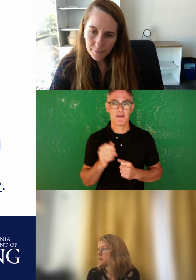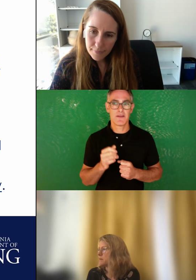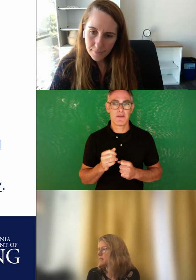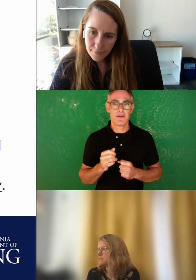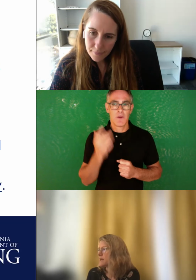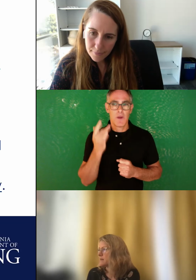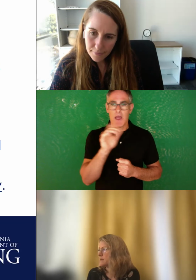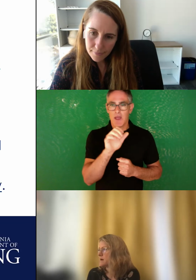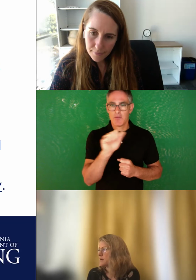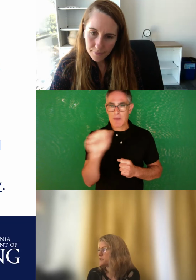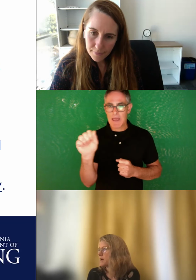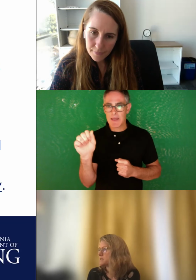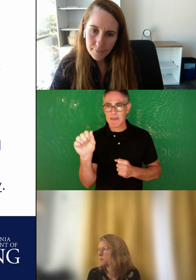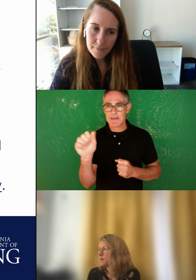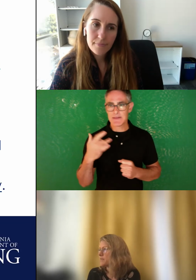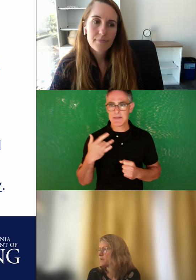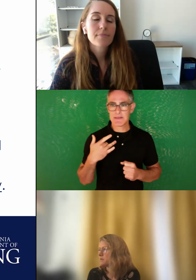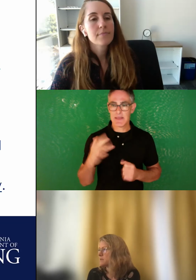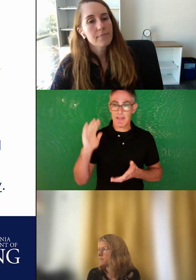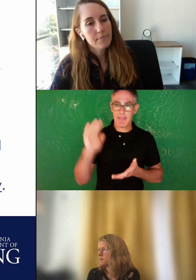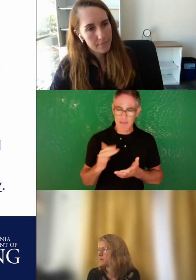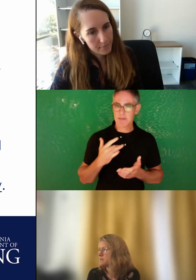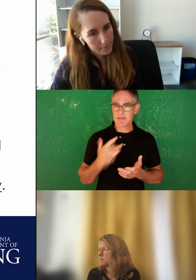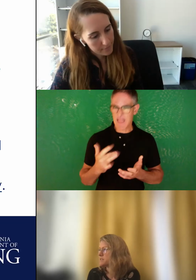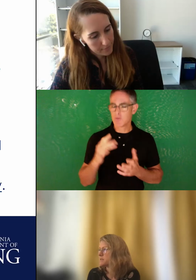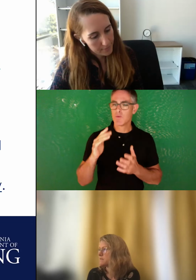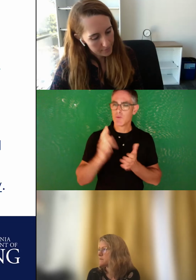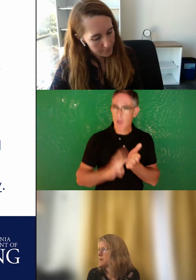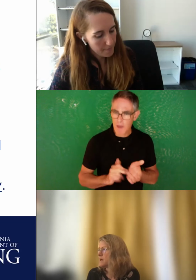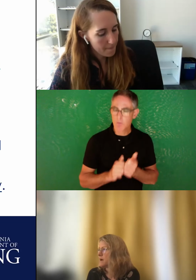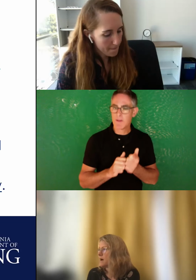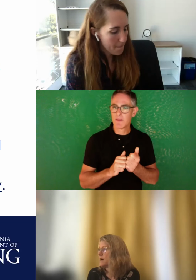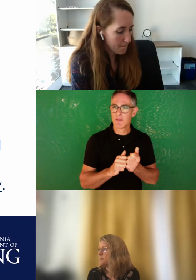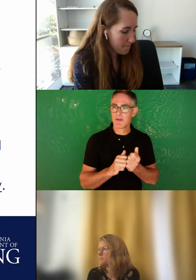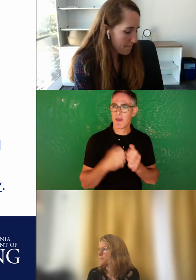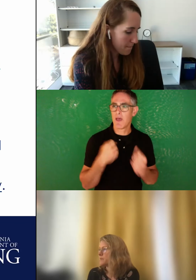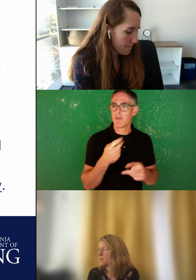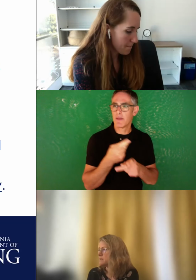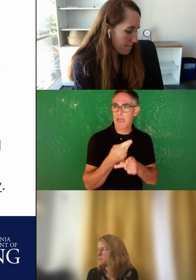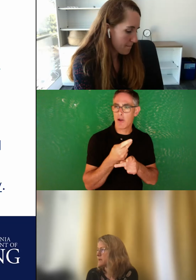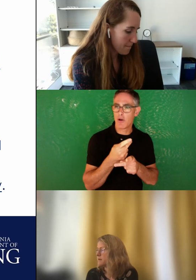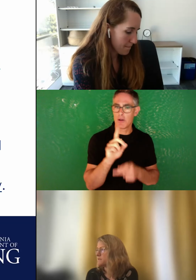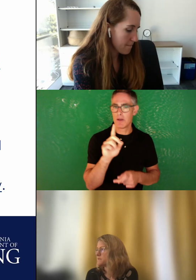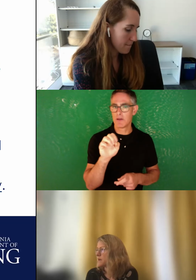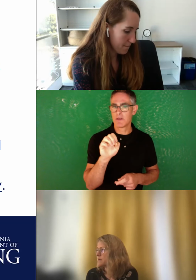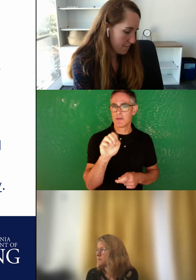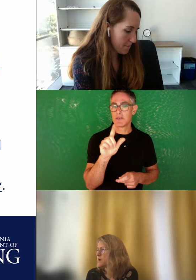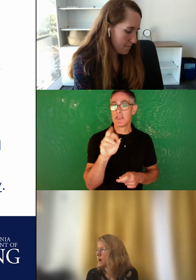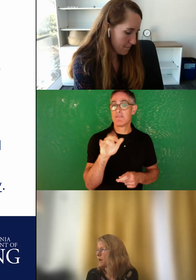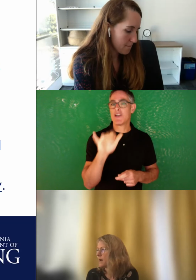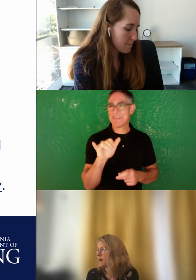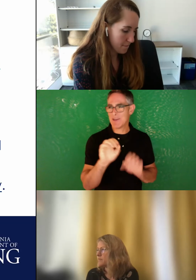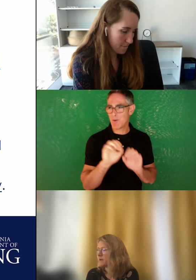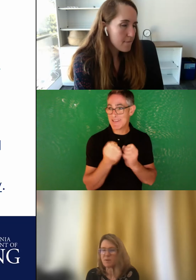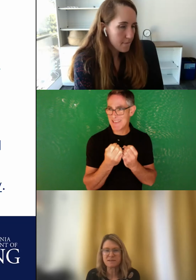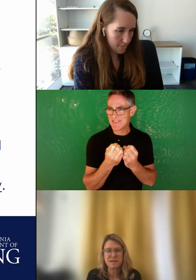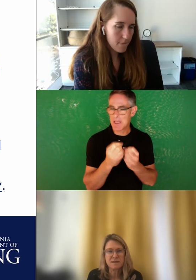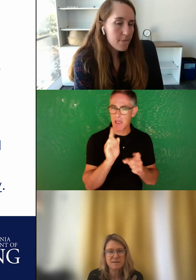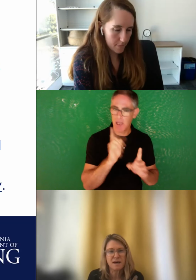AAAs are less likely to contract with healthcare delivery organizations in states that do not